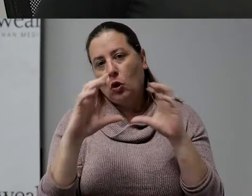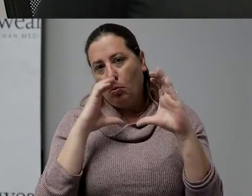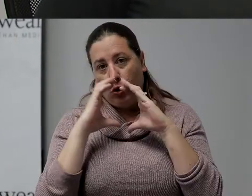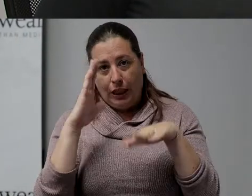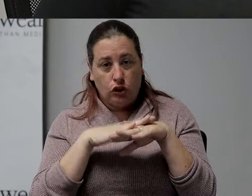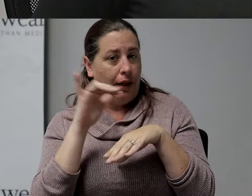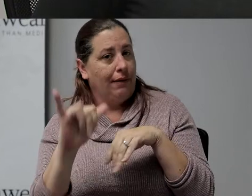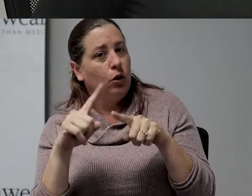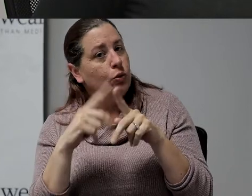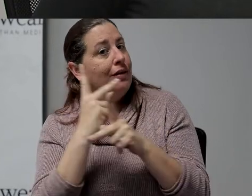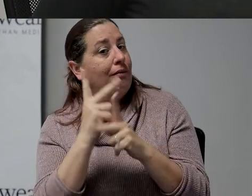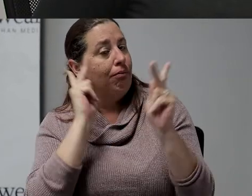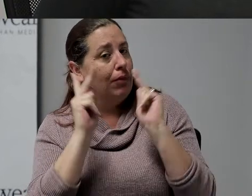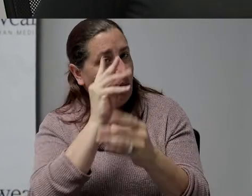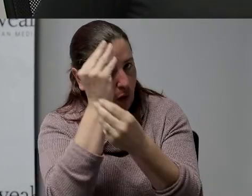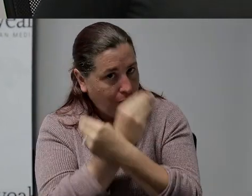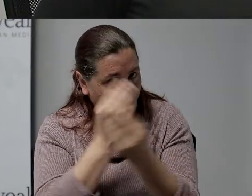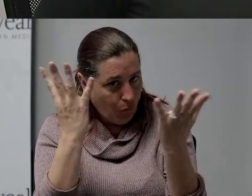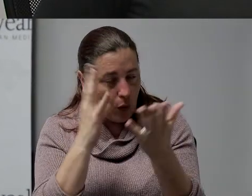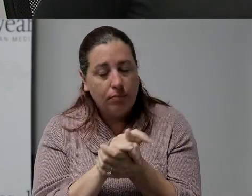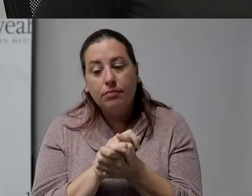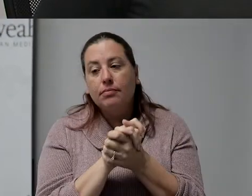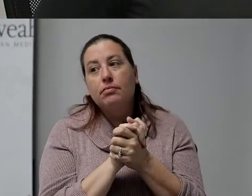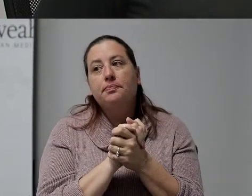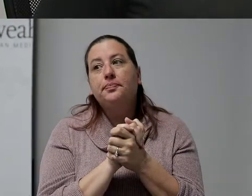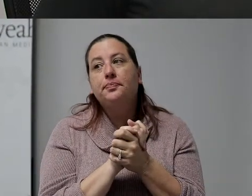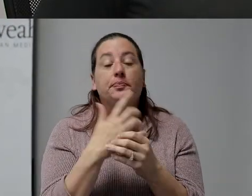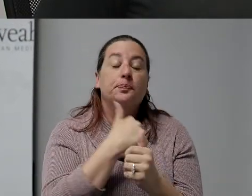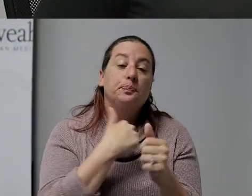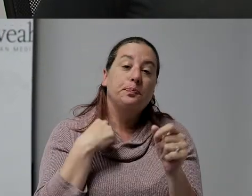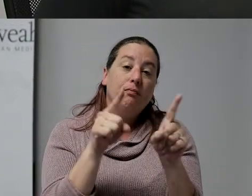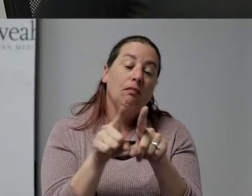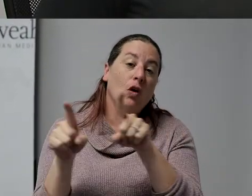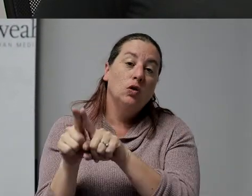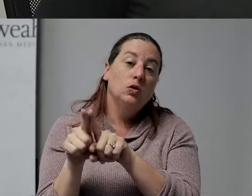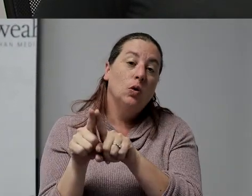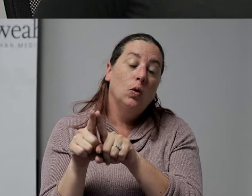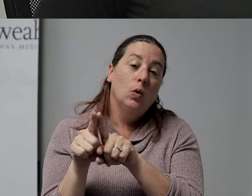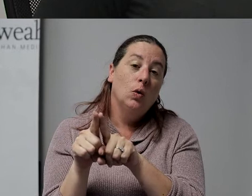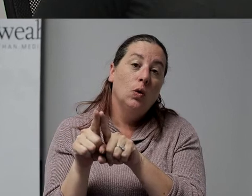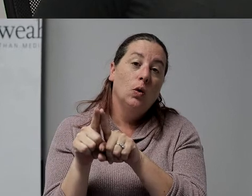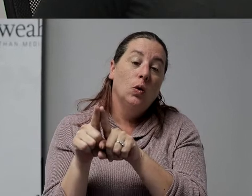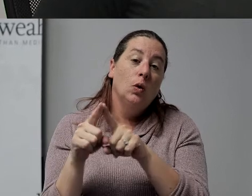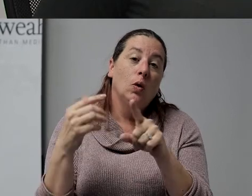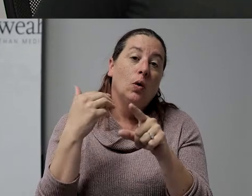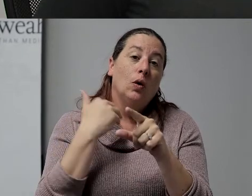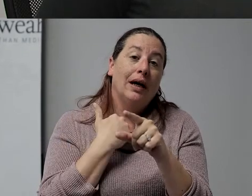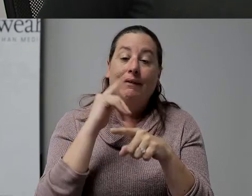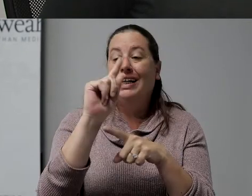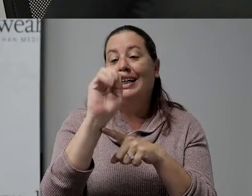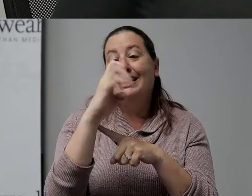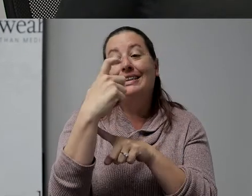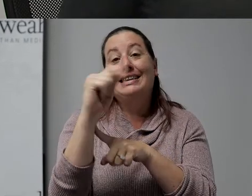that to keep people informed. And then we have a text